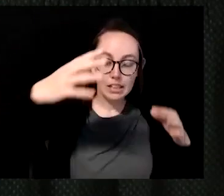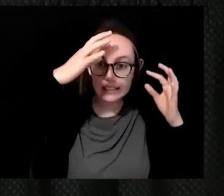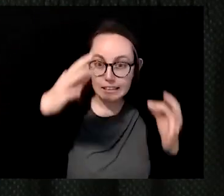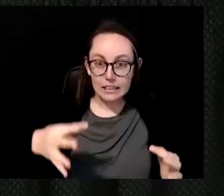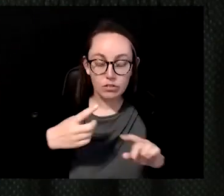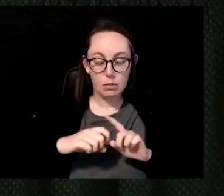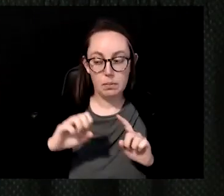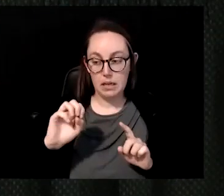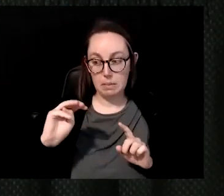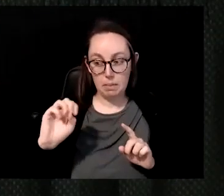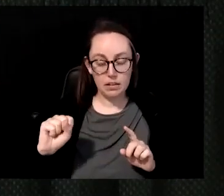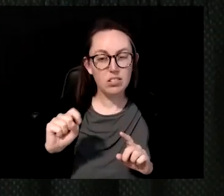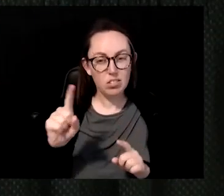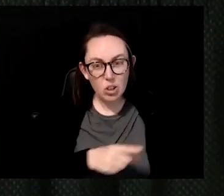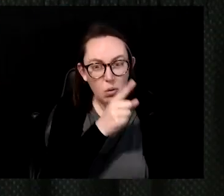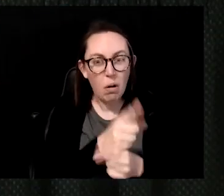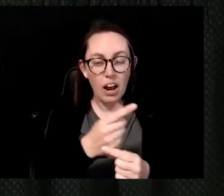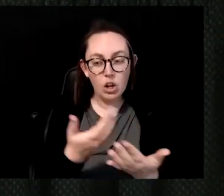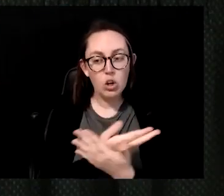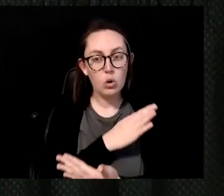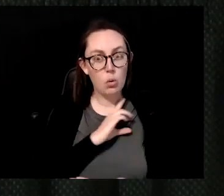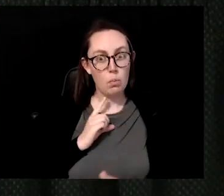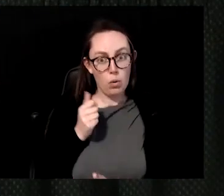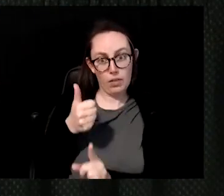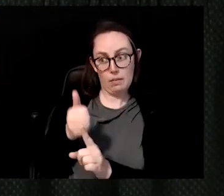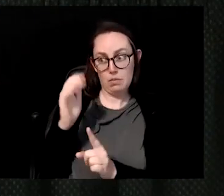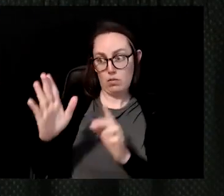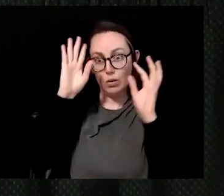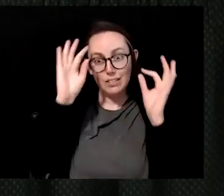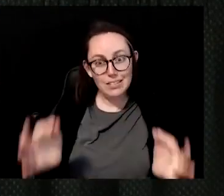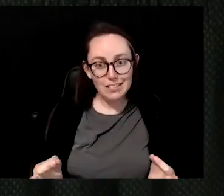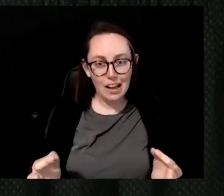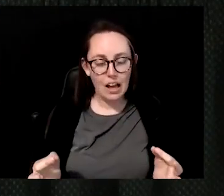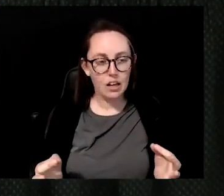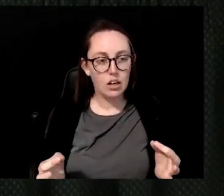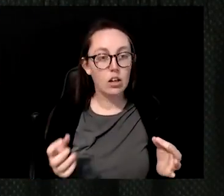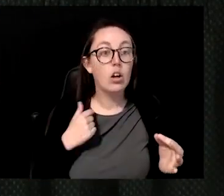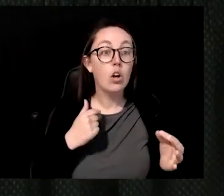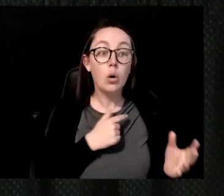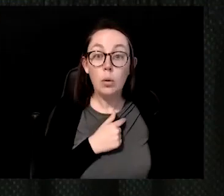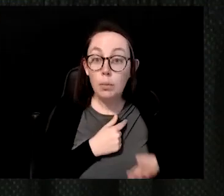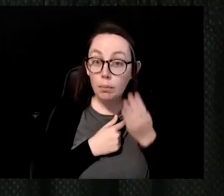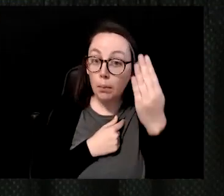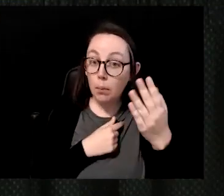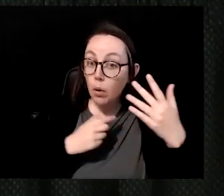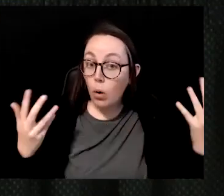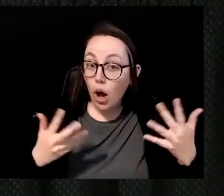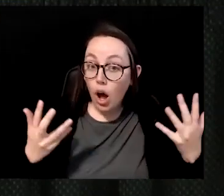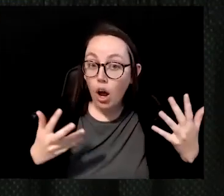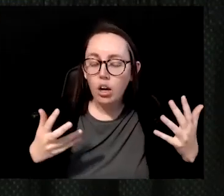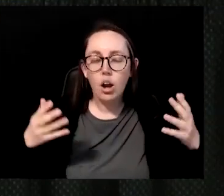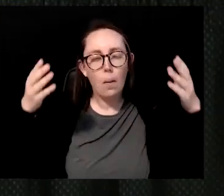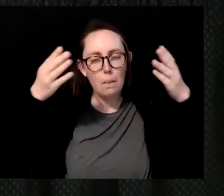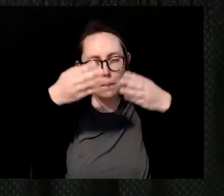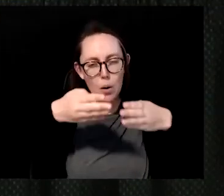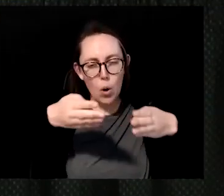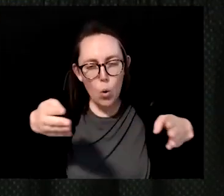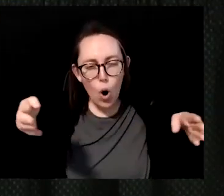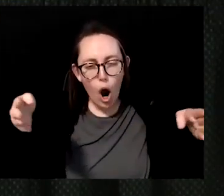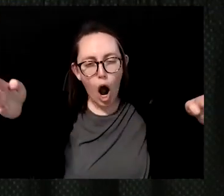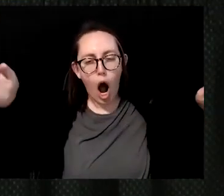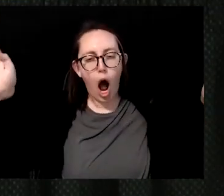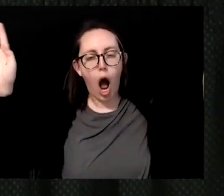proposing is a as a very very kind of broad direction that we're going in making